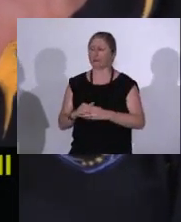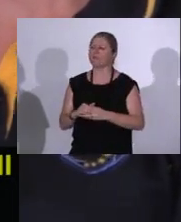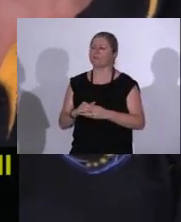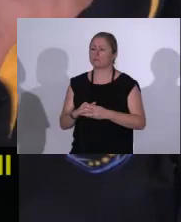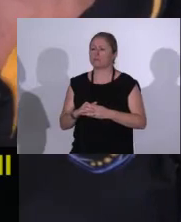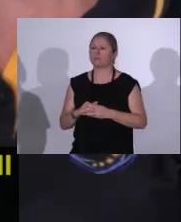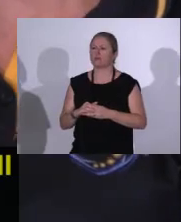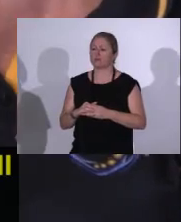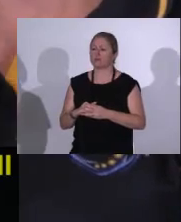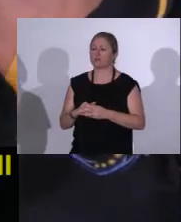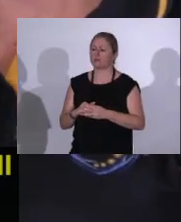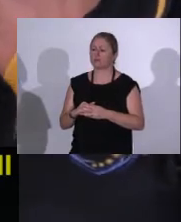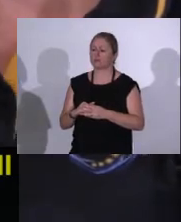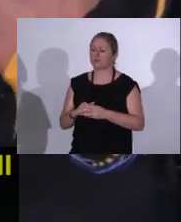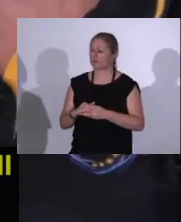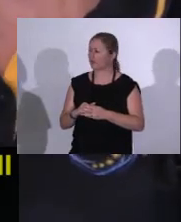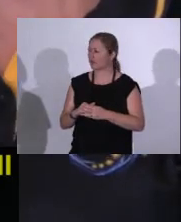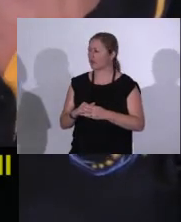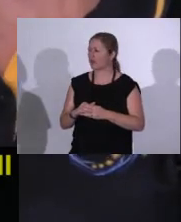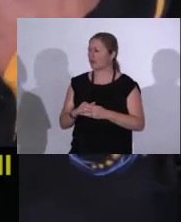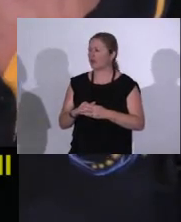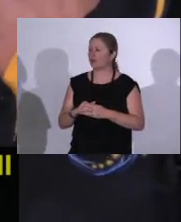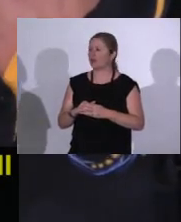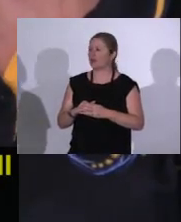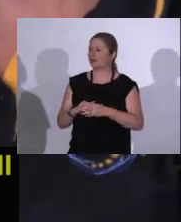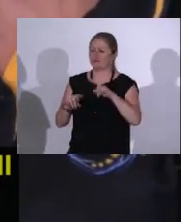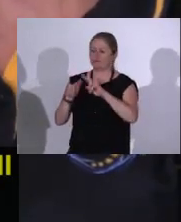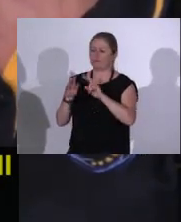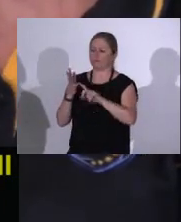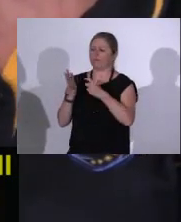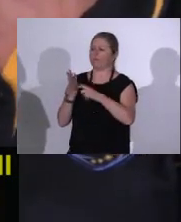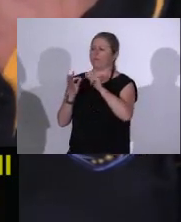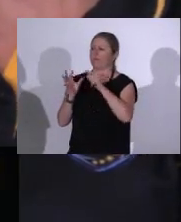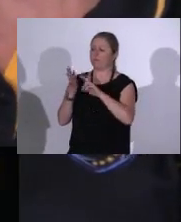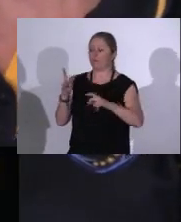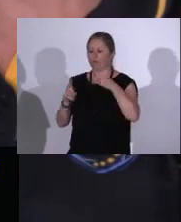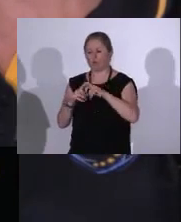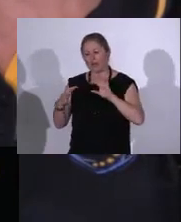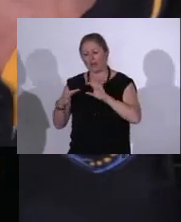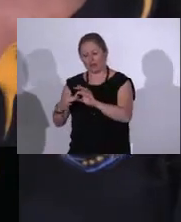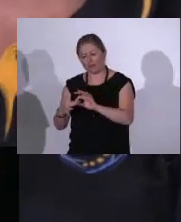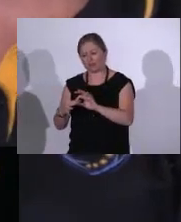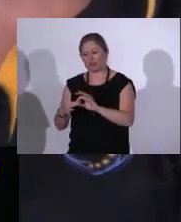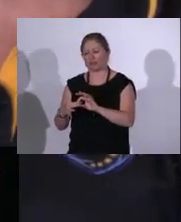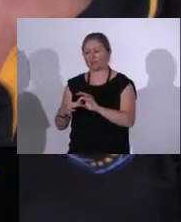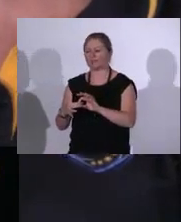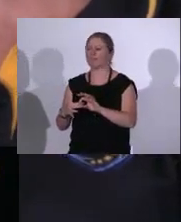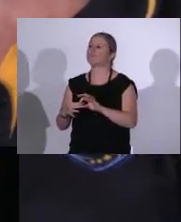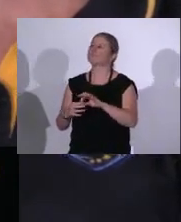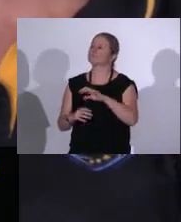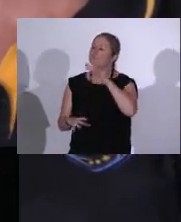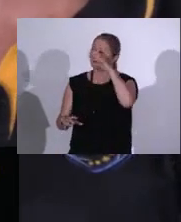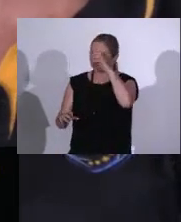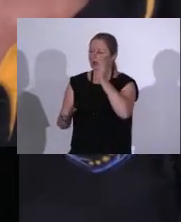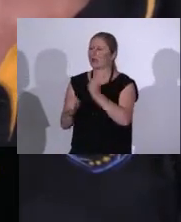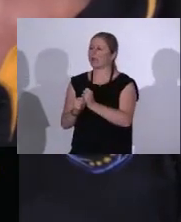where it comes from, with, as Sean mentioned, the Furbank connection. We firmly believe that there was a lot